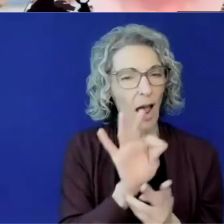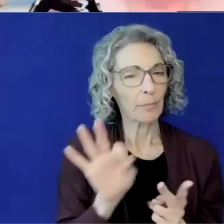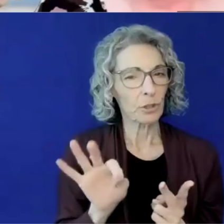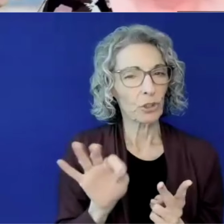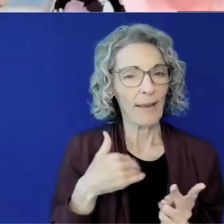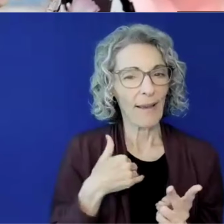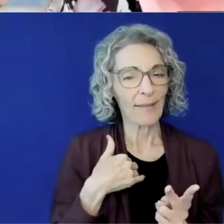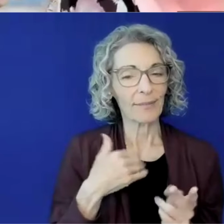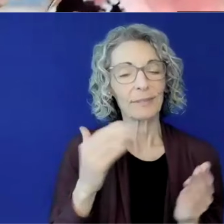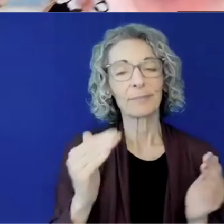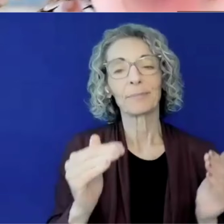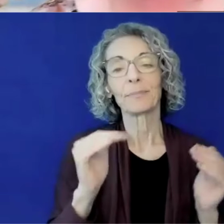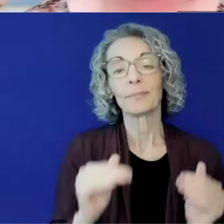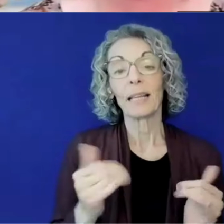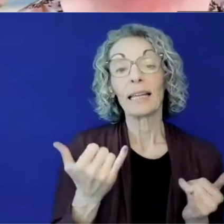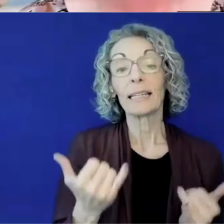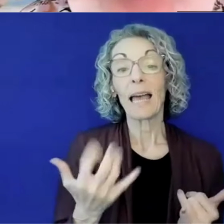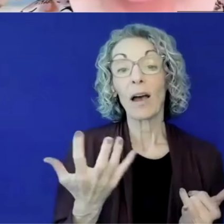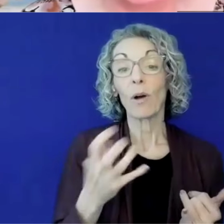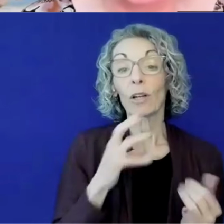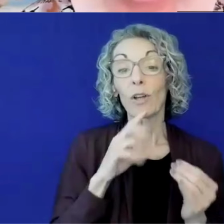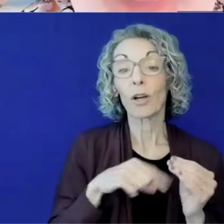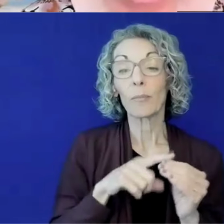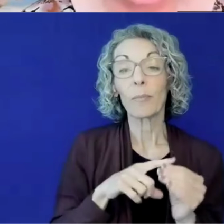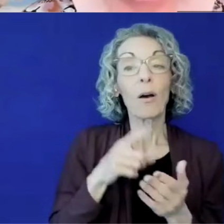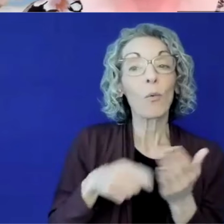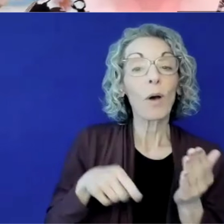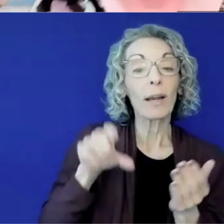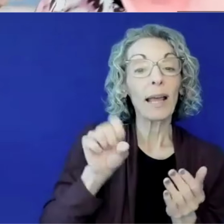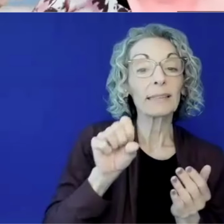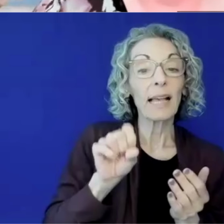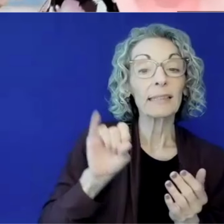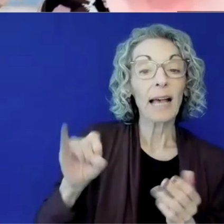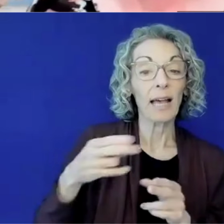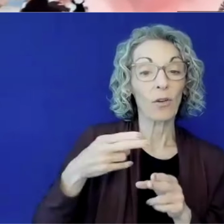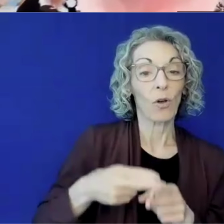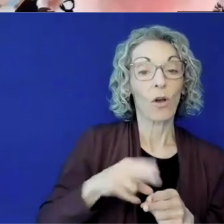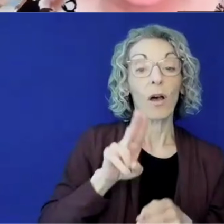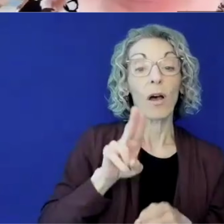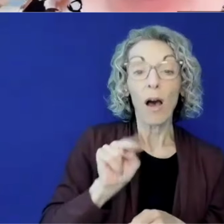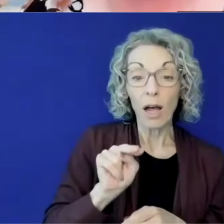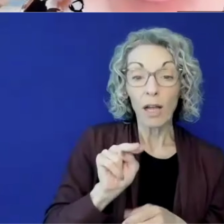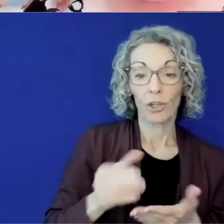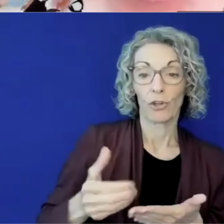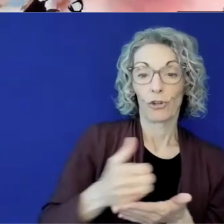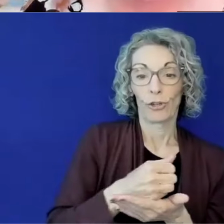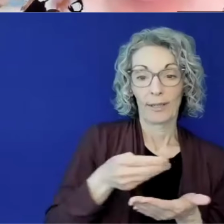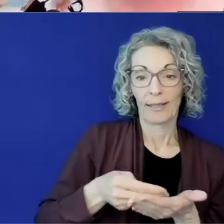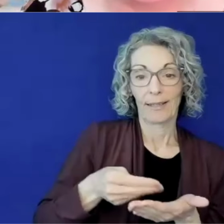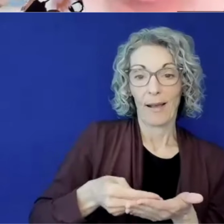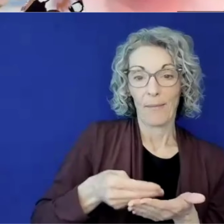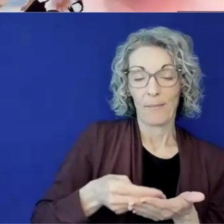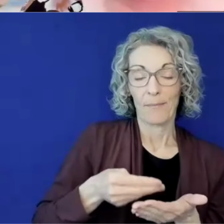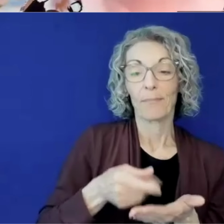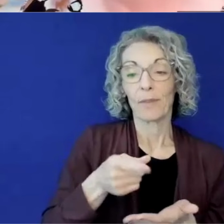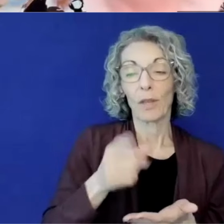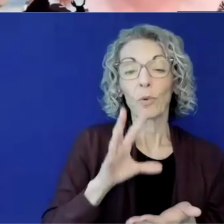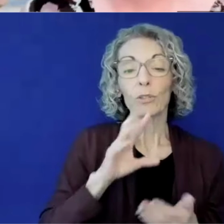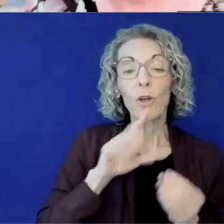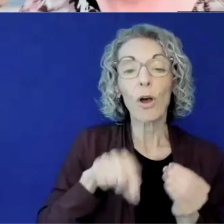talk now about what SSI considers to be unearned income, and we'll talk about some exclusions from